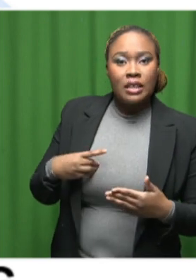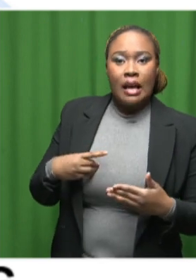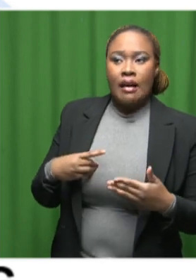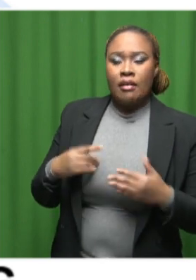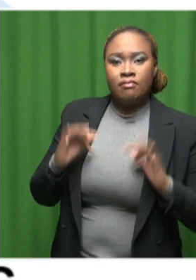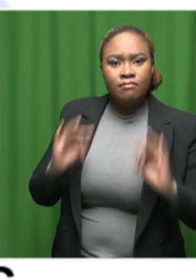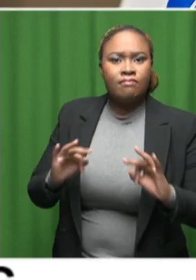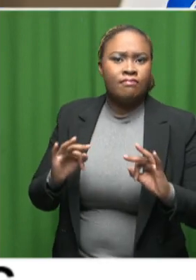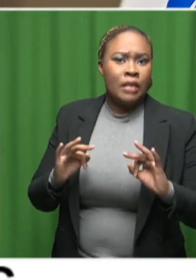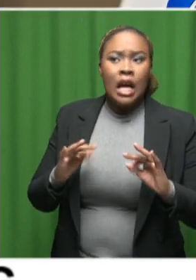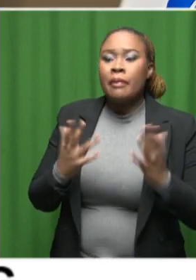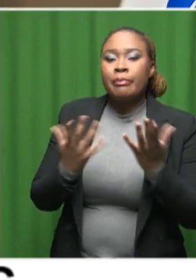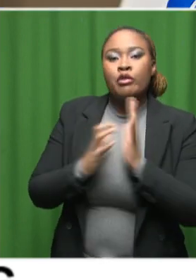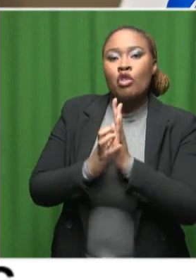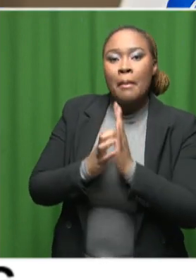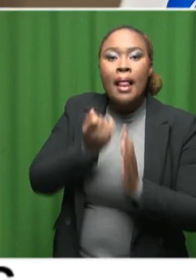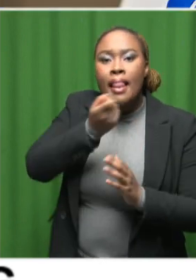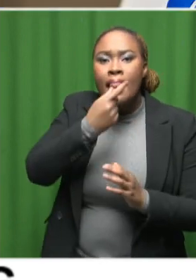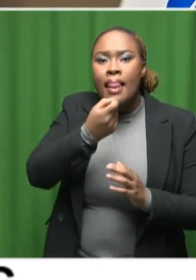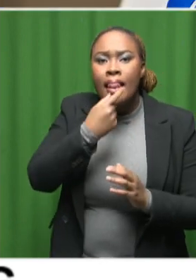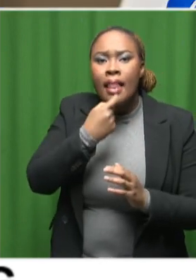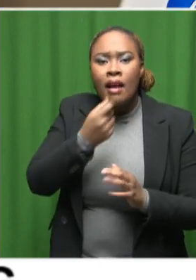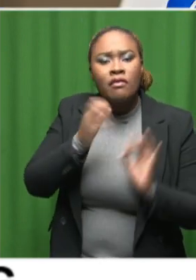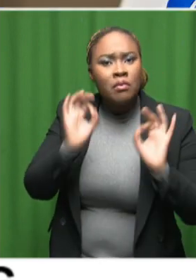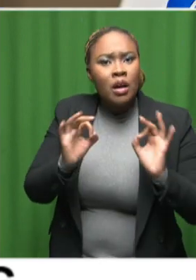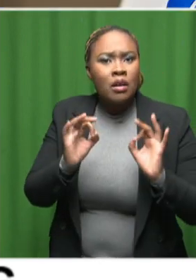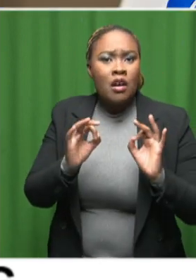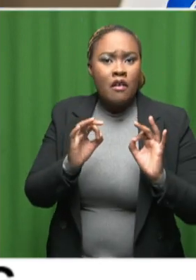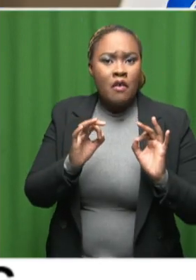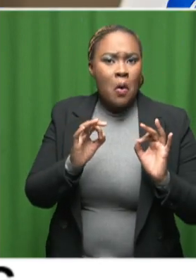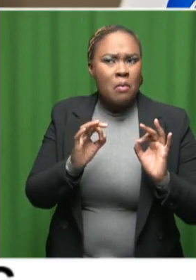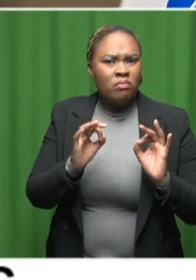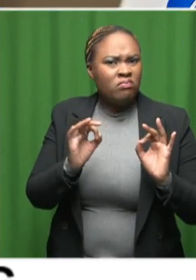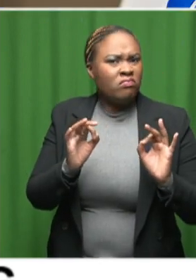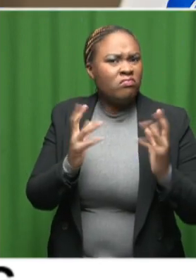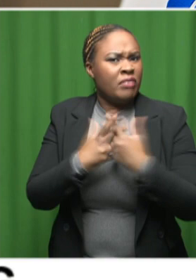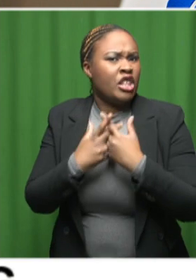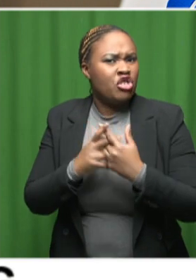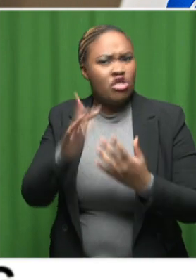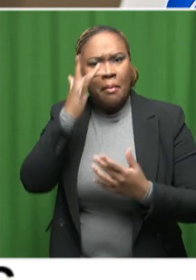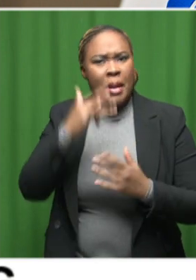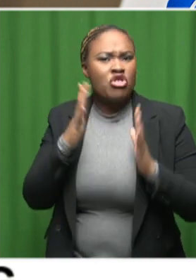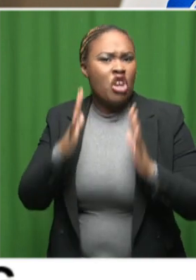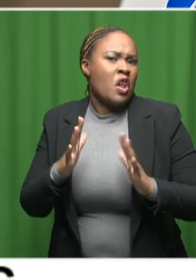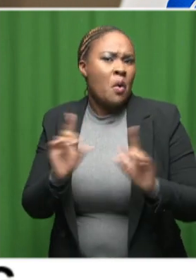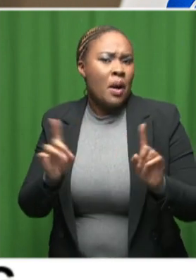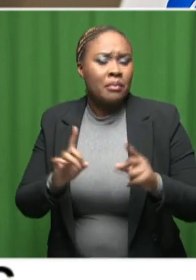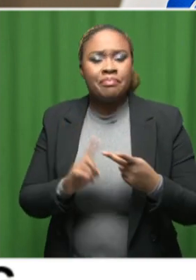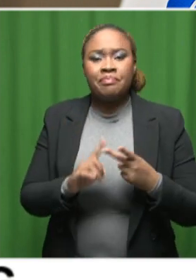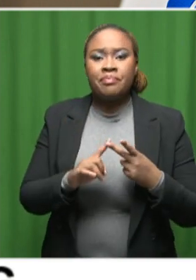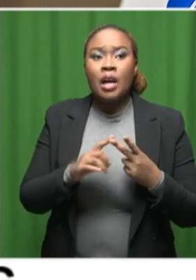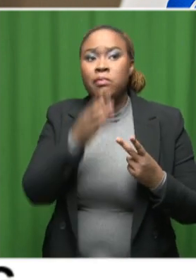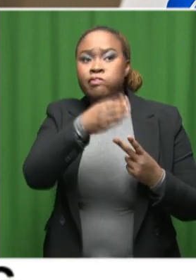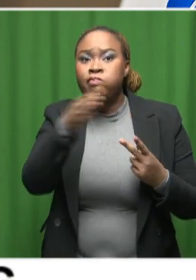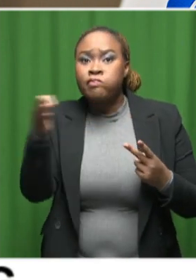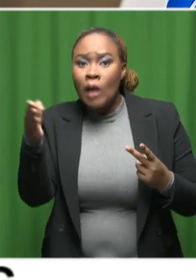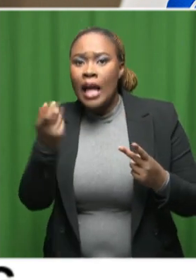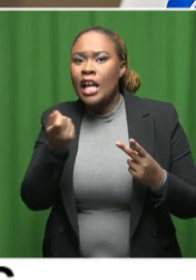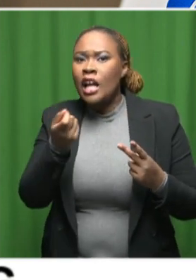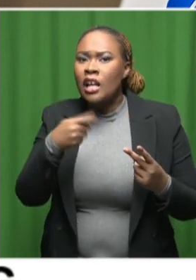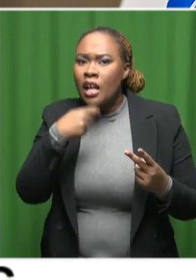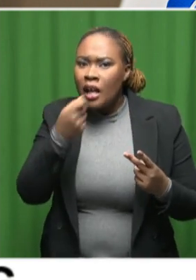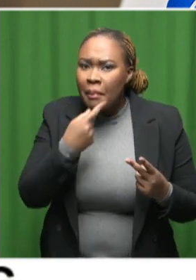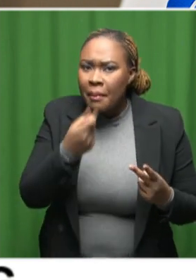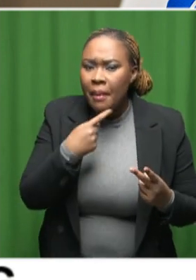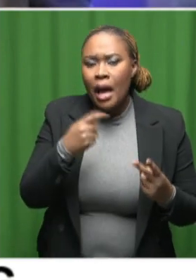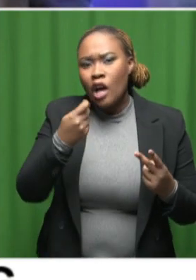antibiotics should doctors be prescribing in the local setting? What is the local government regulation? Which drugs are available in our market? And when